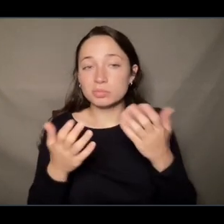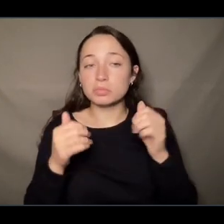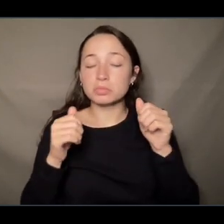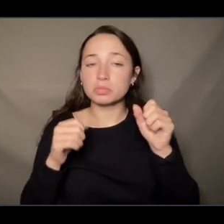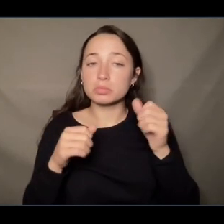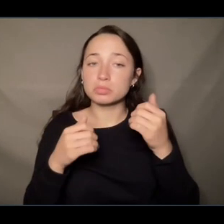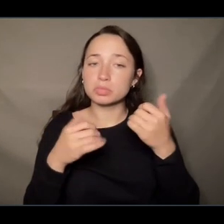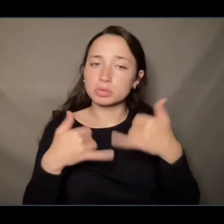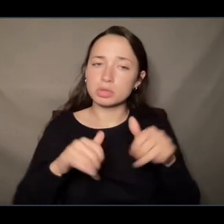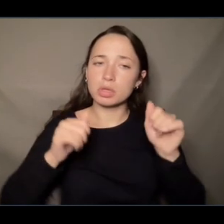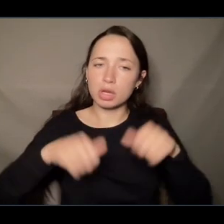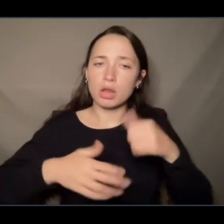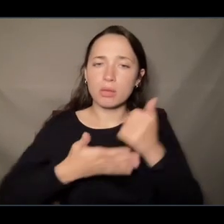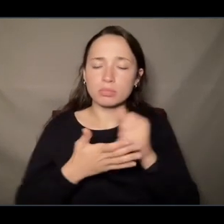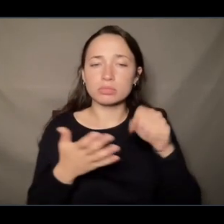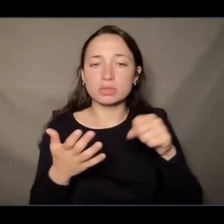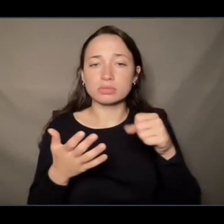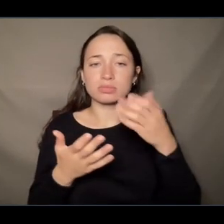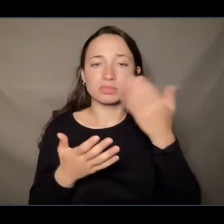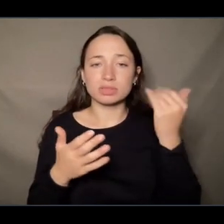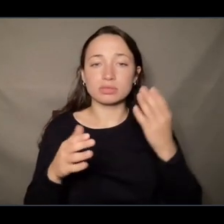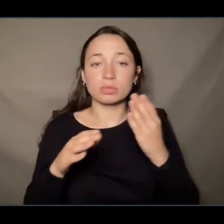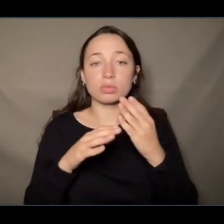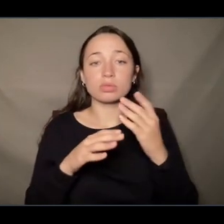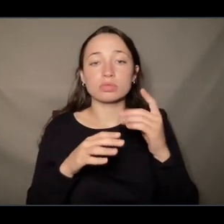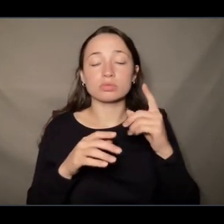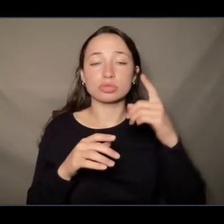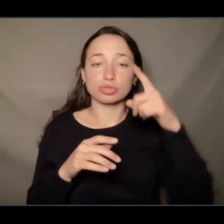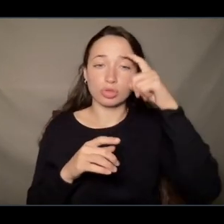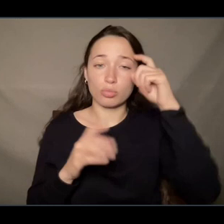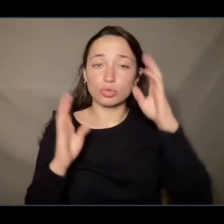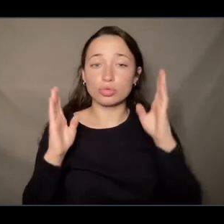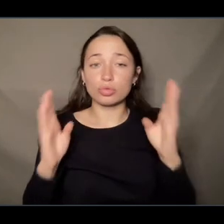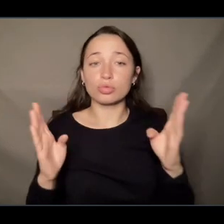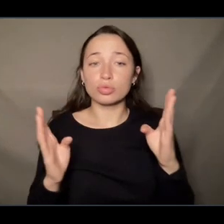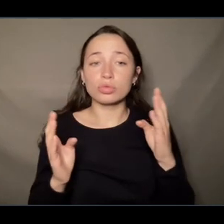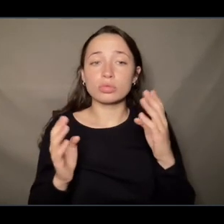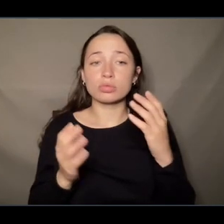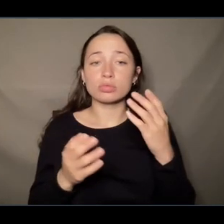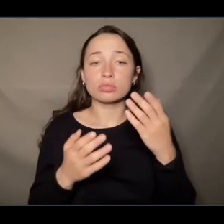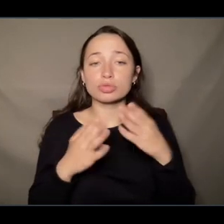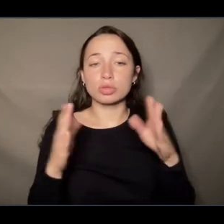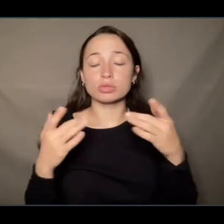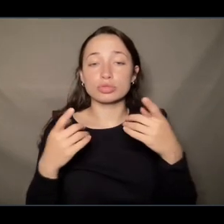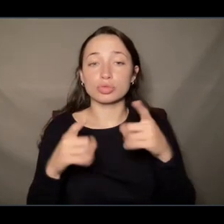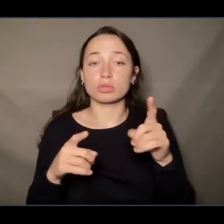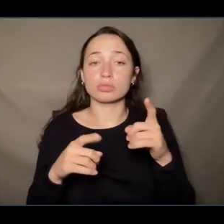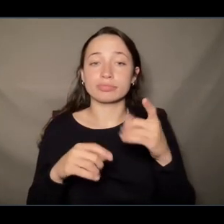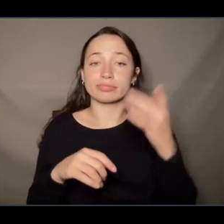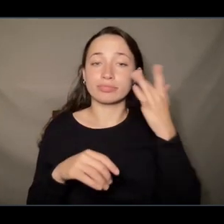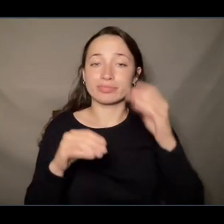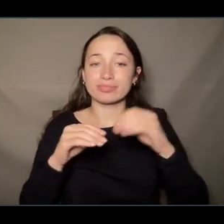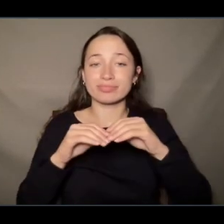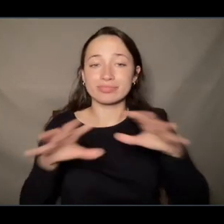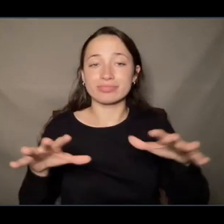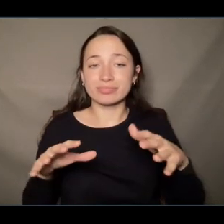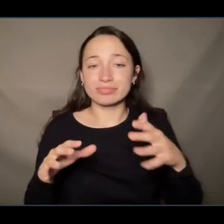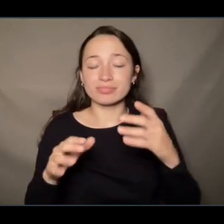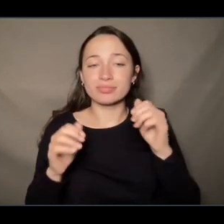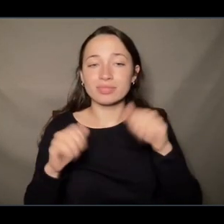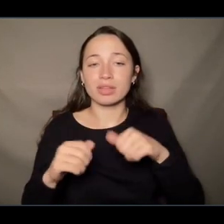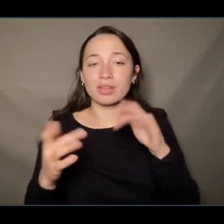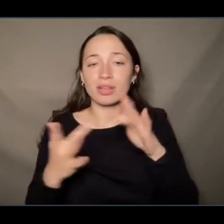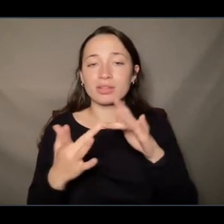to help. Yes, yes, because over the summer, generally, and during the whole COVID